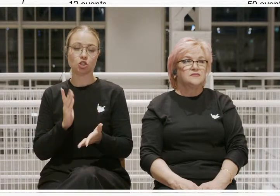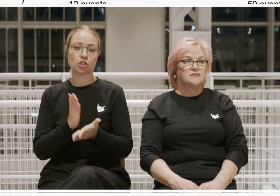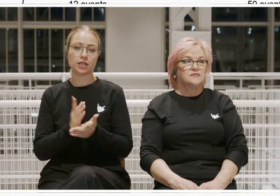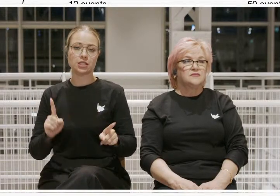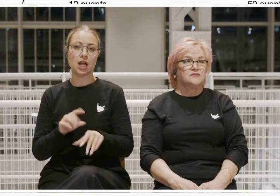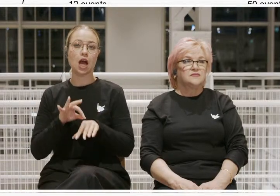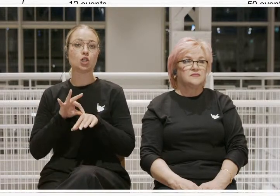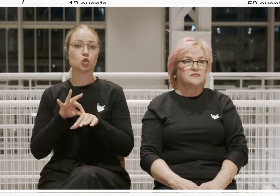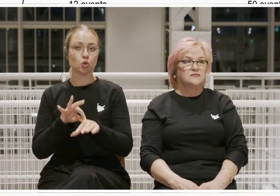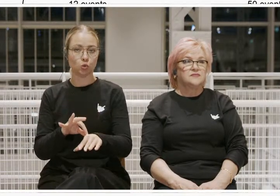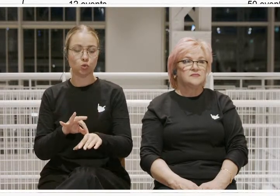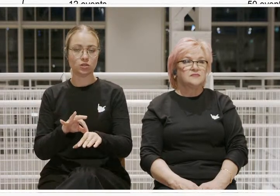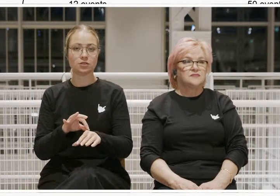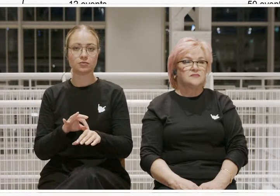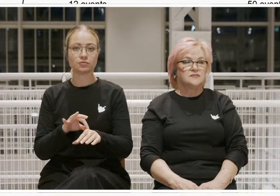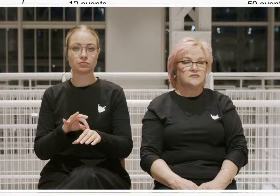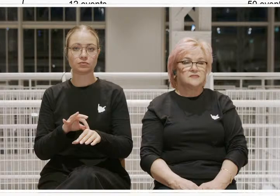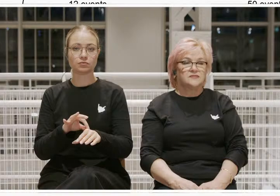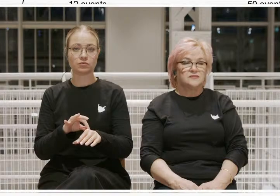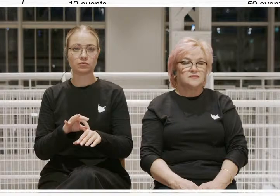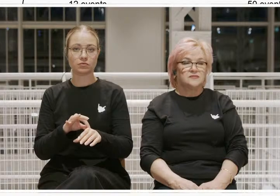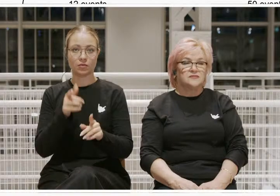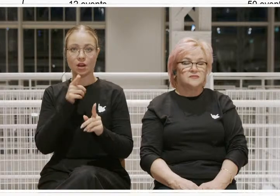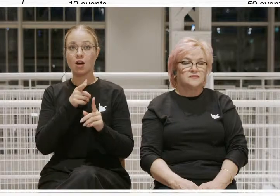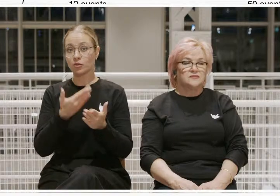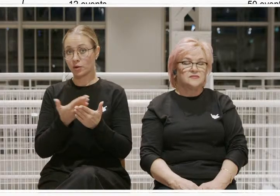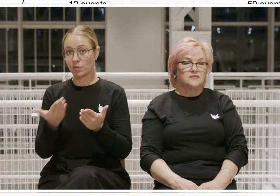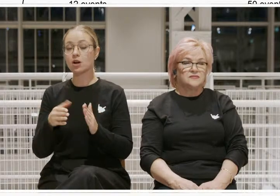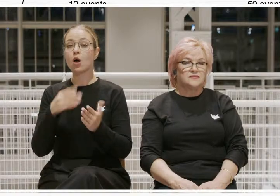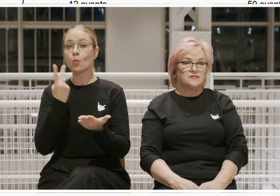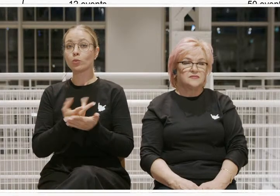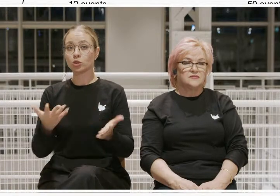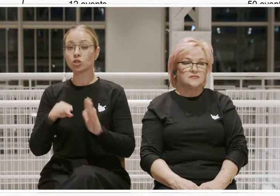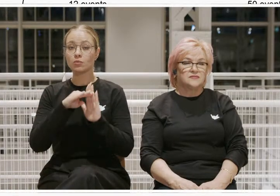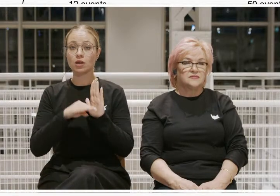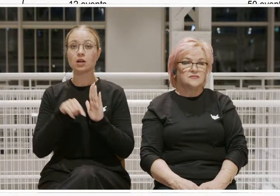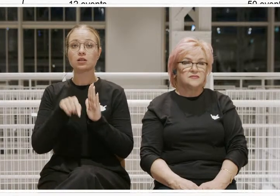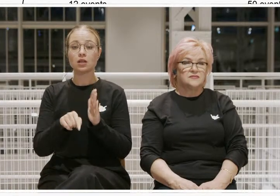the public programs, we organize events